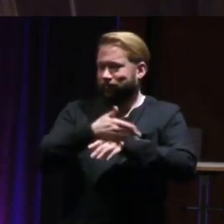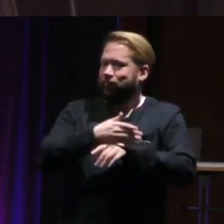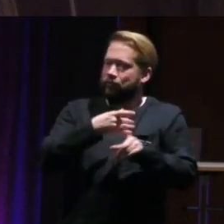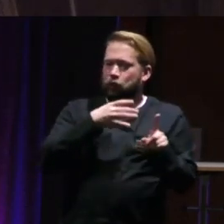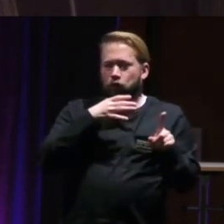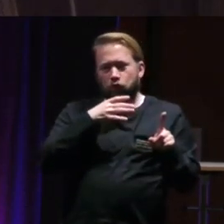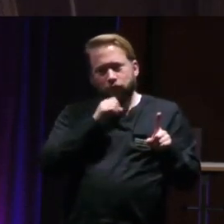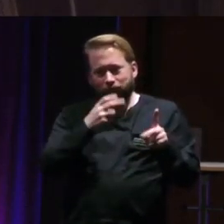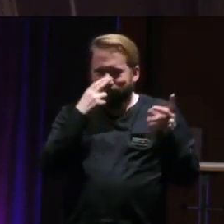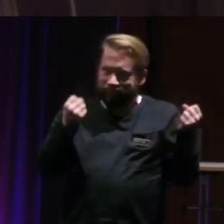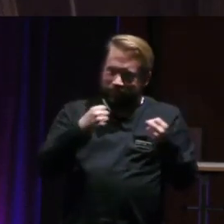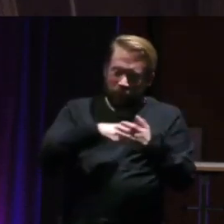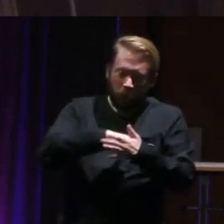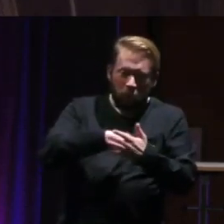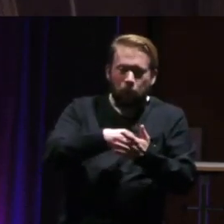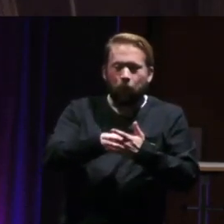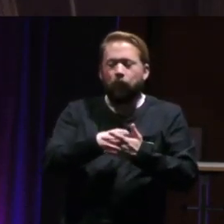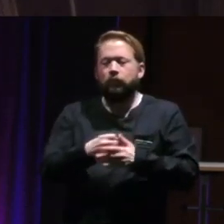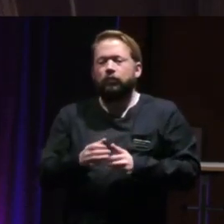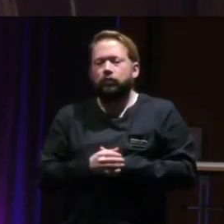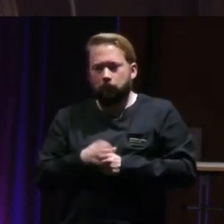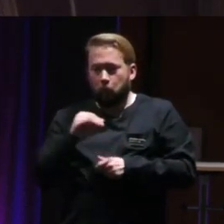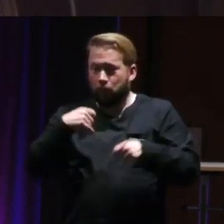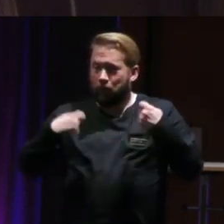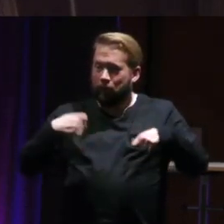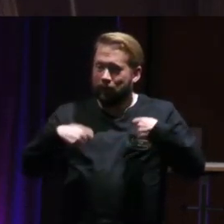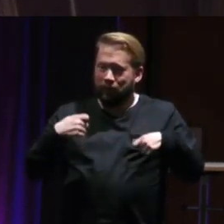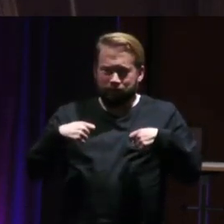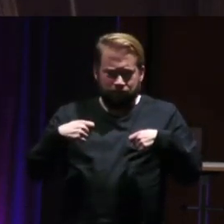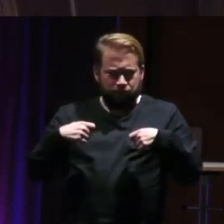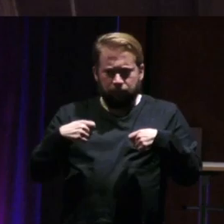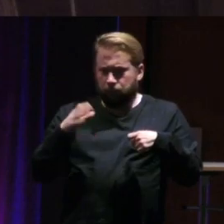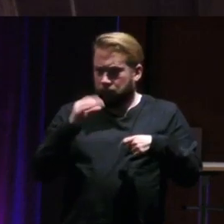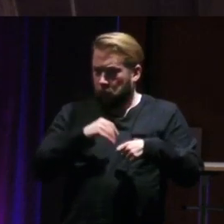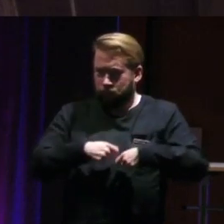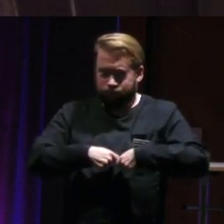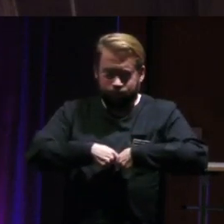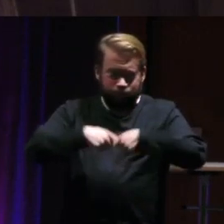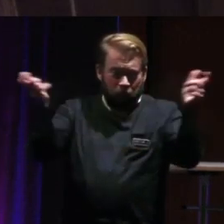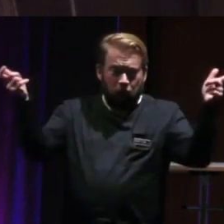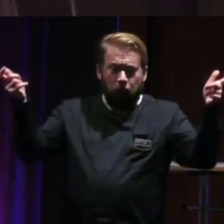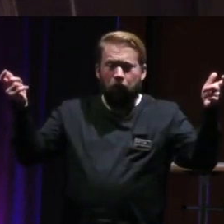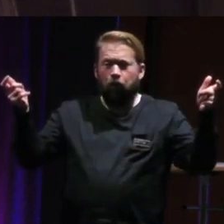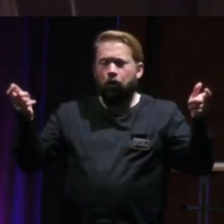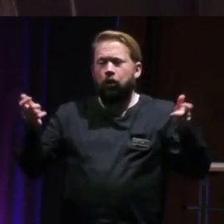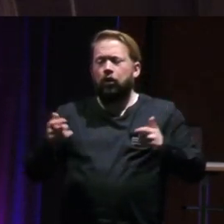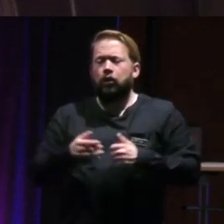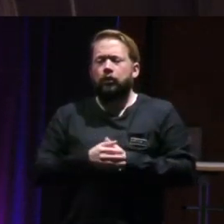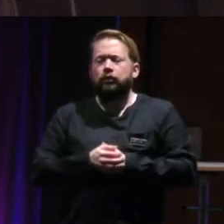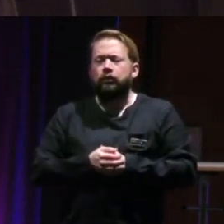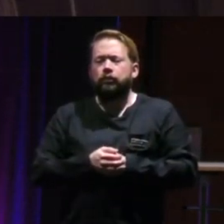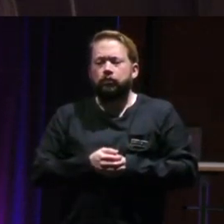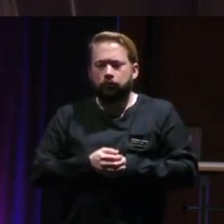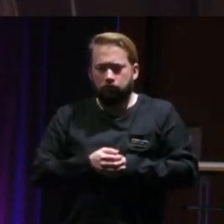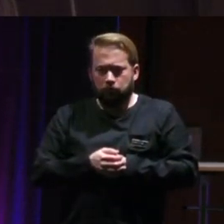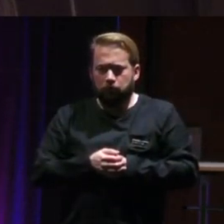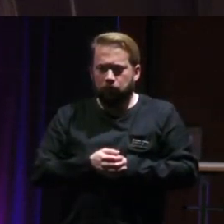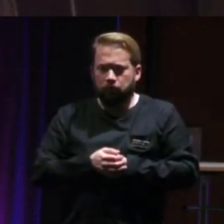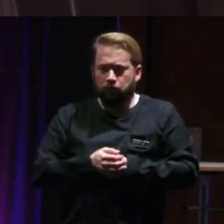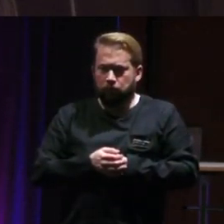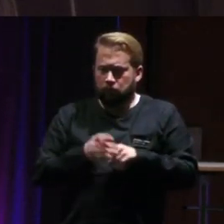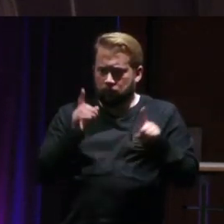football. And all this propaganda shit was broken up by people were just see how cool it is